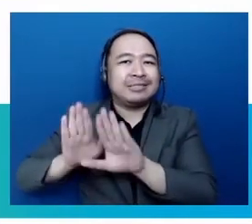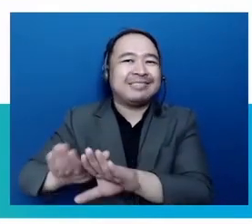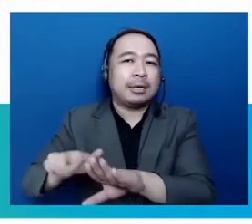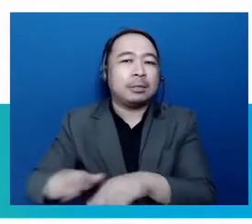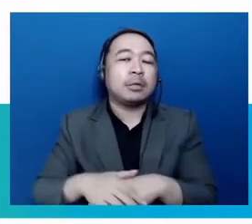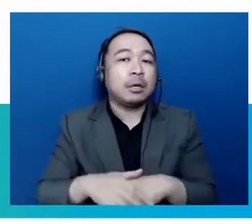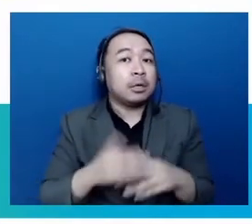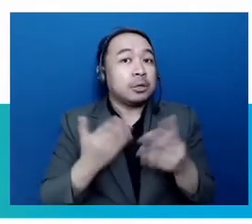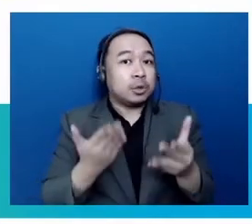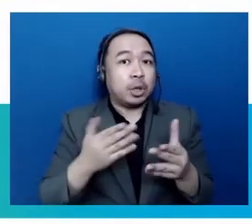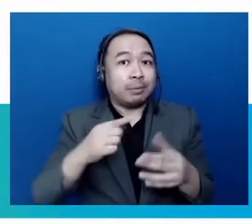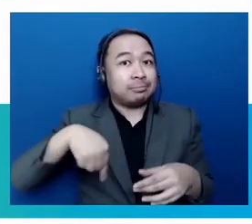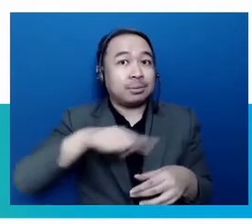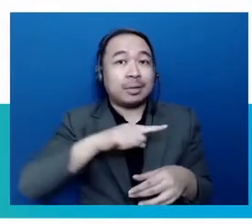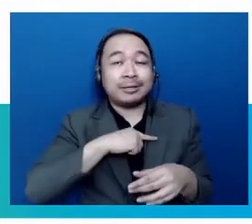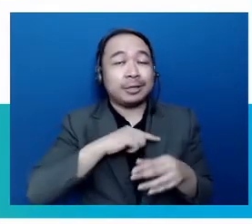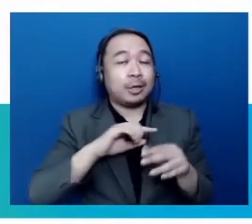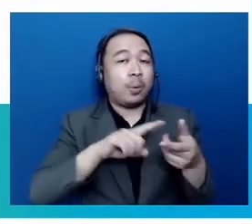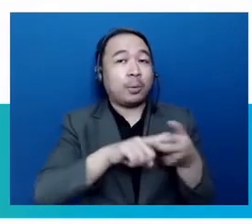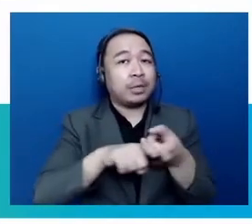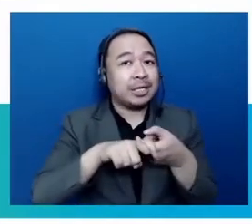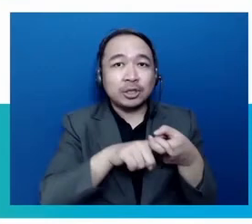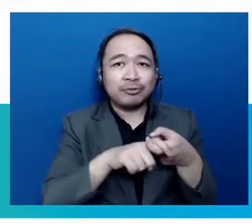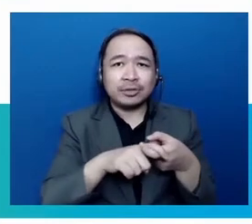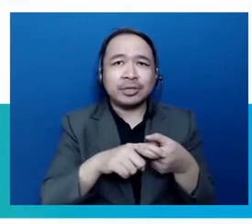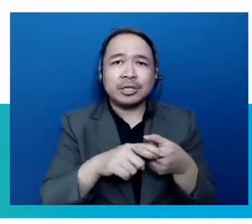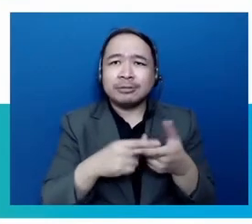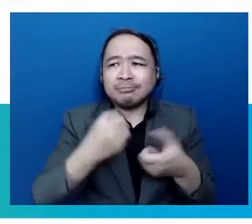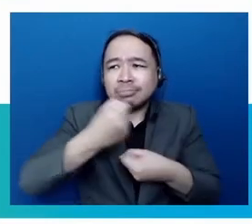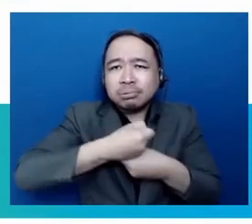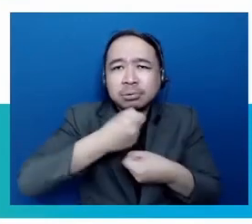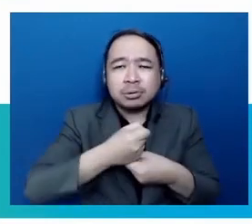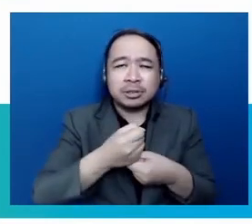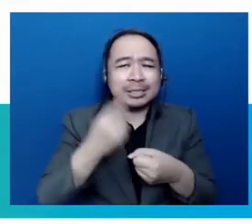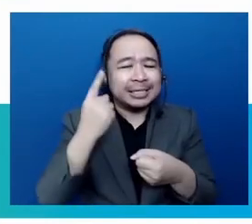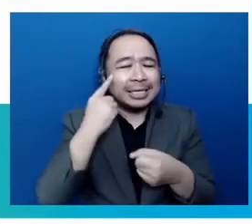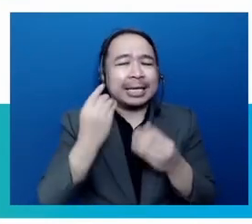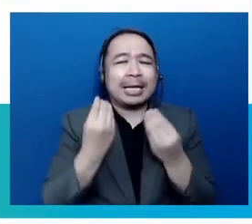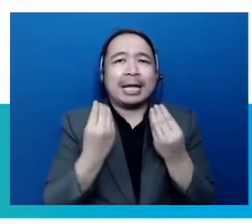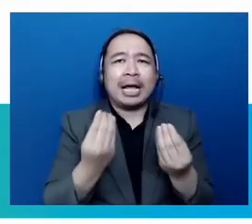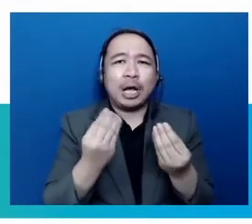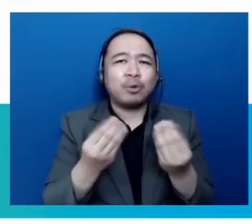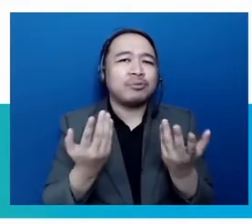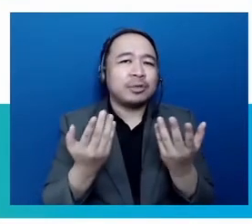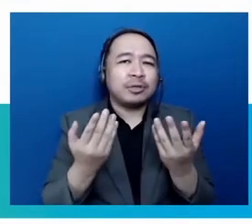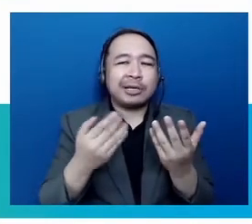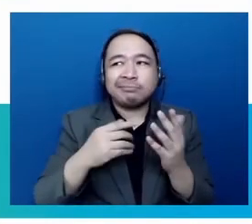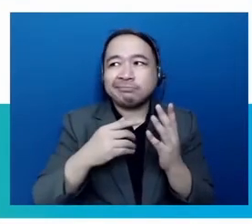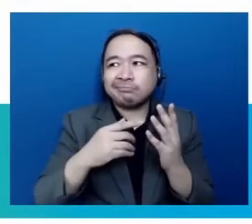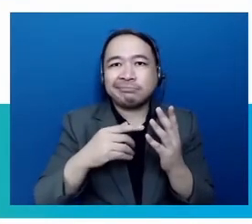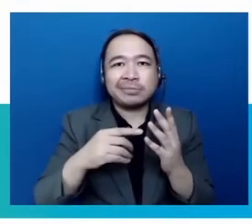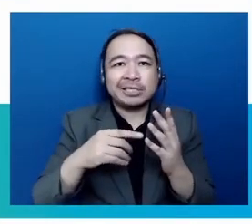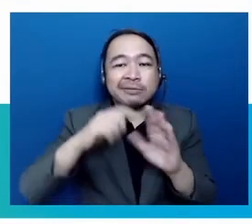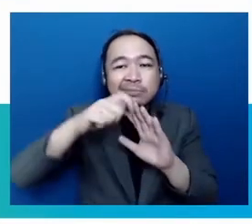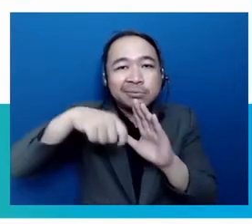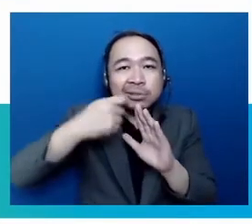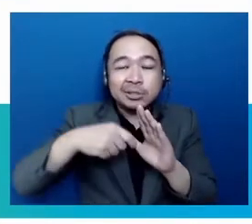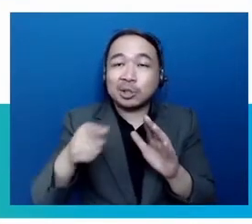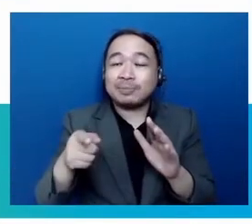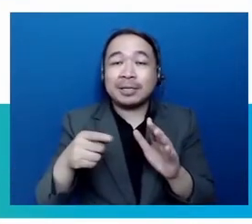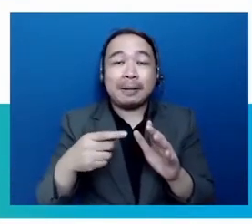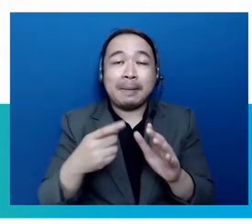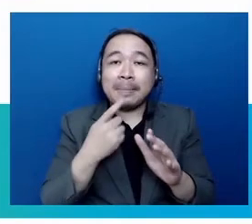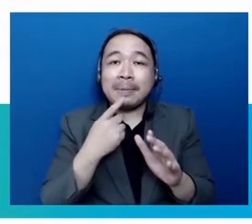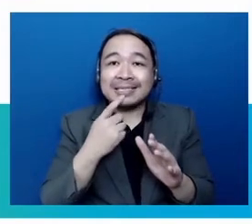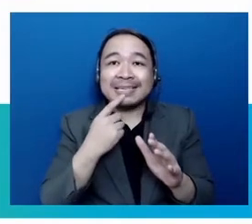on how we can reuse in the best way possible. So we called it Plastics in the Pandemic, Fears versus Facts. And we